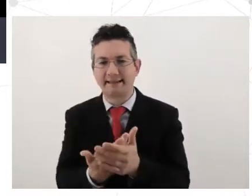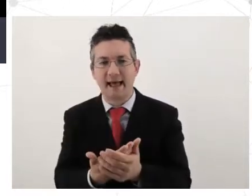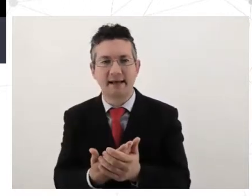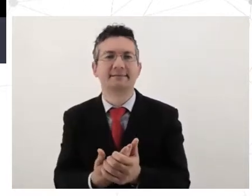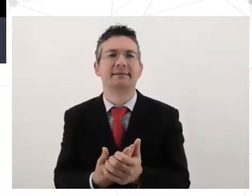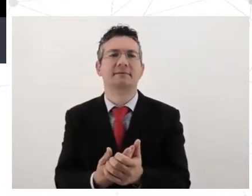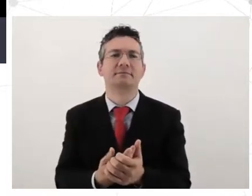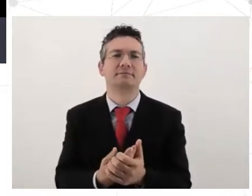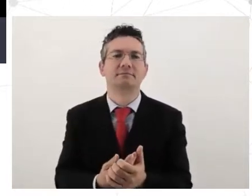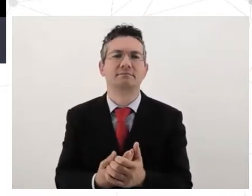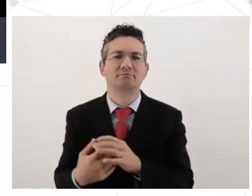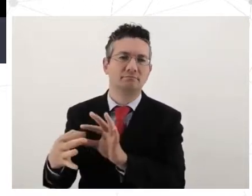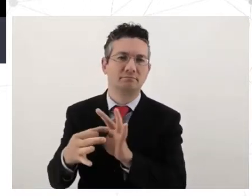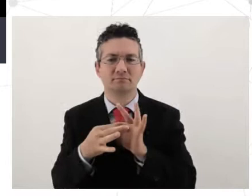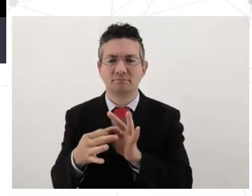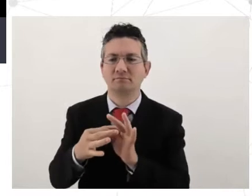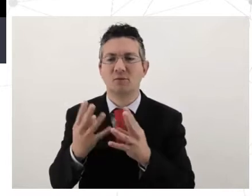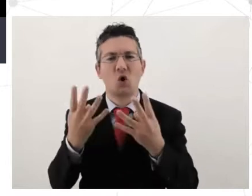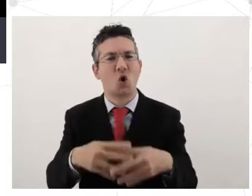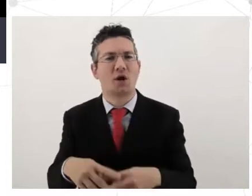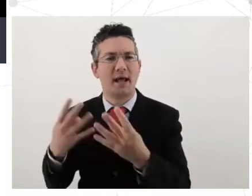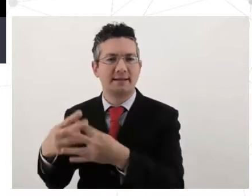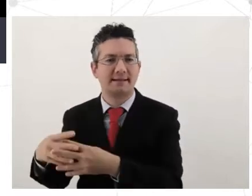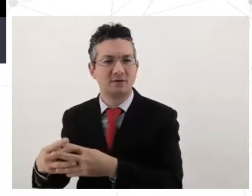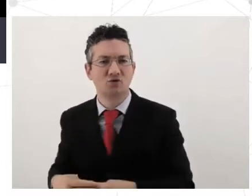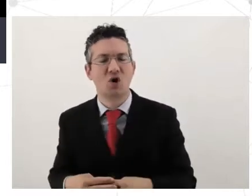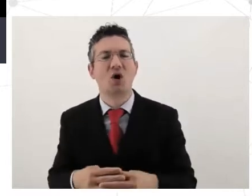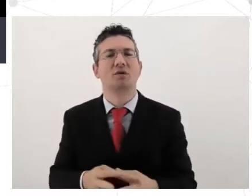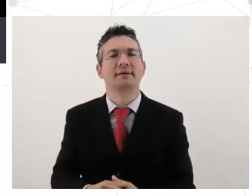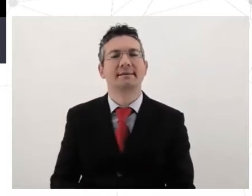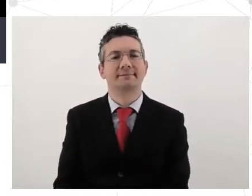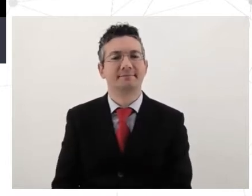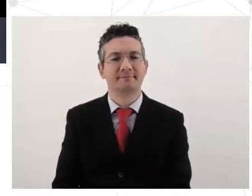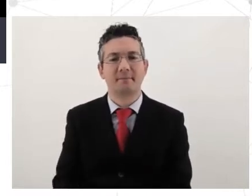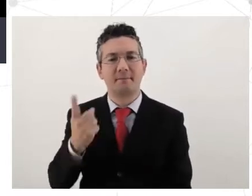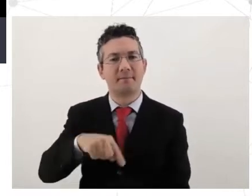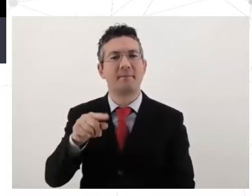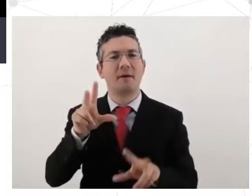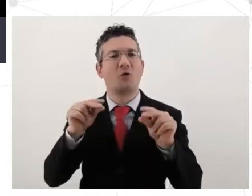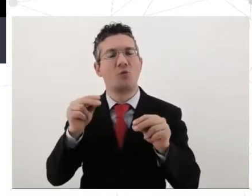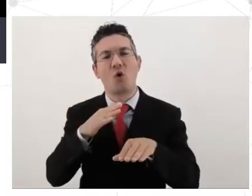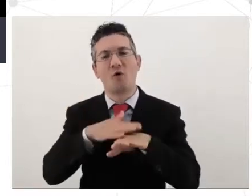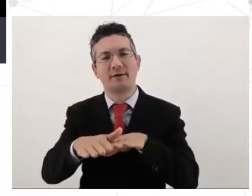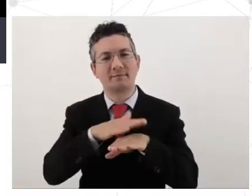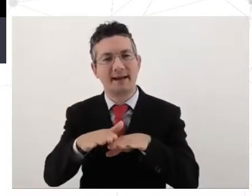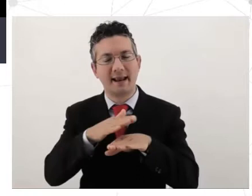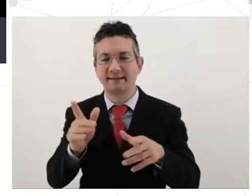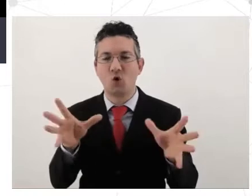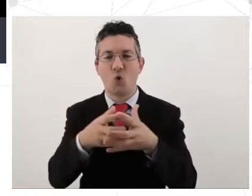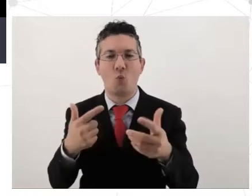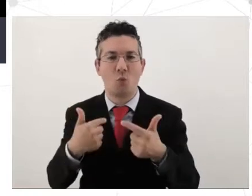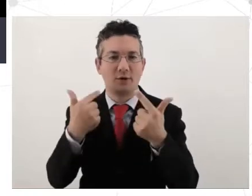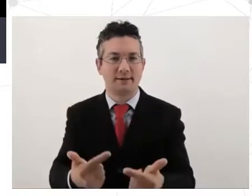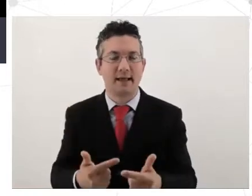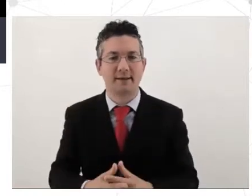us how she uses Soundscape during these crazy times of COVID-19. Before we jump in